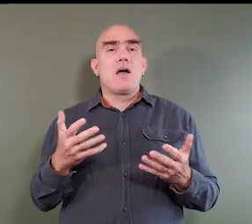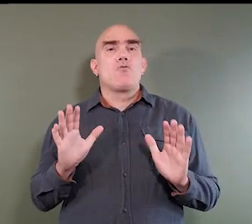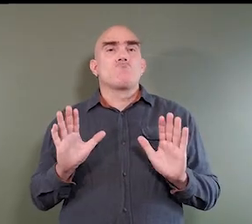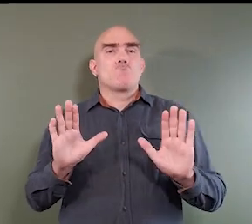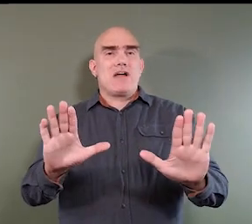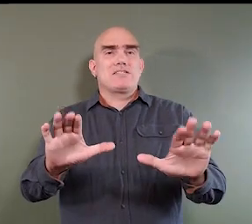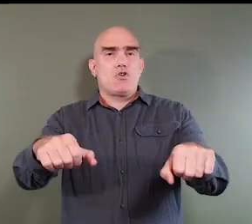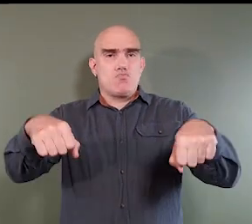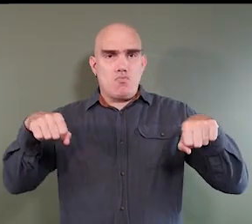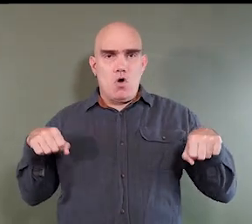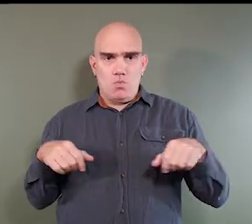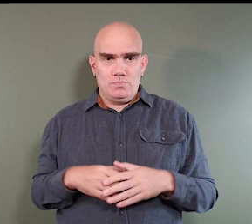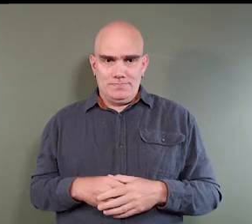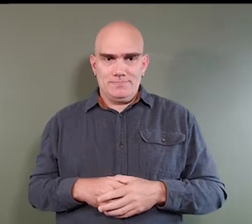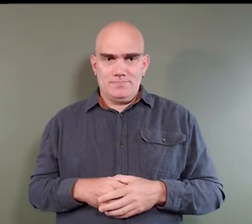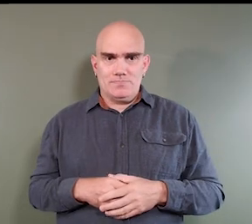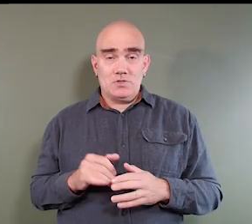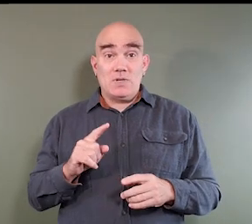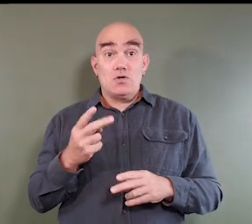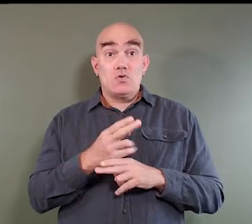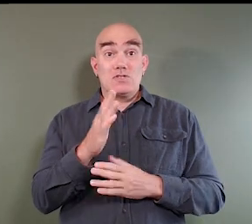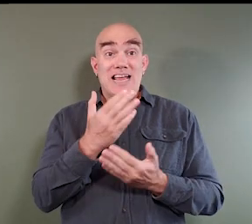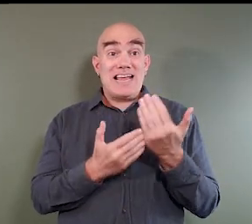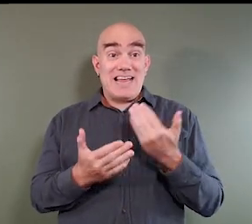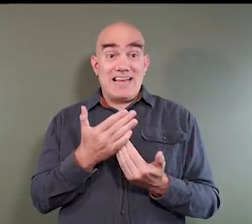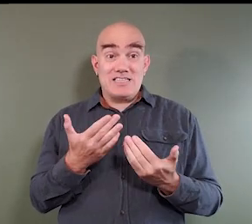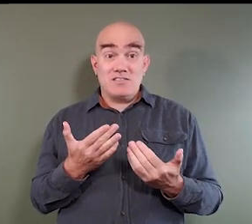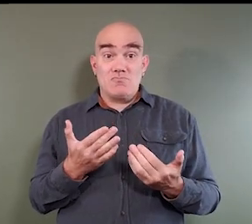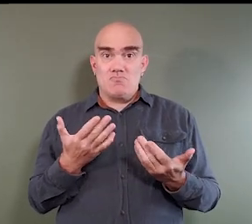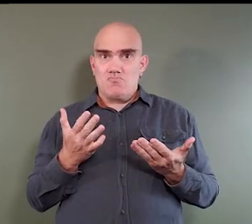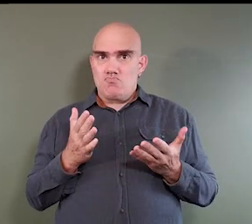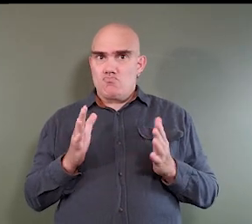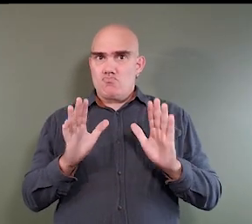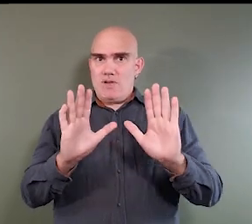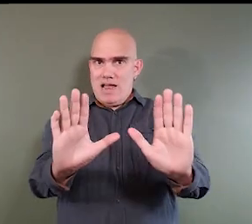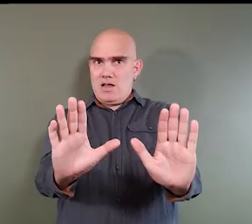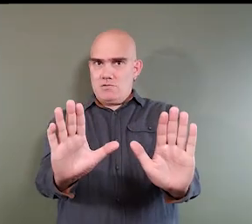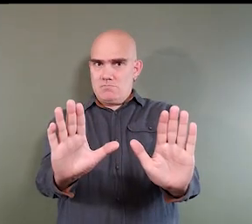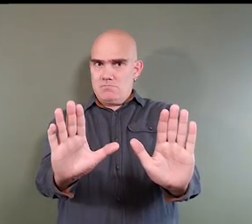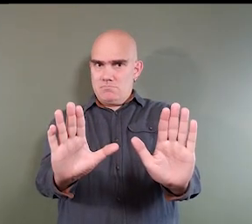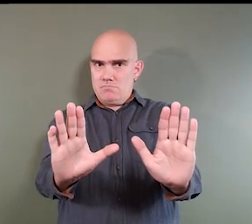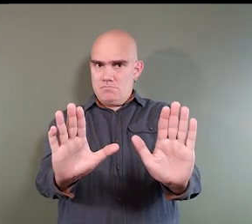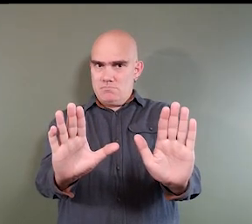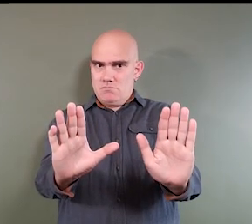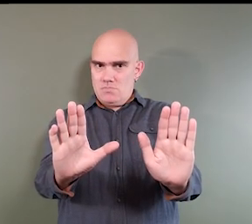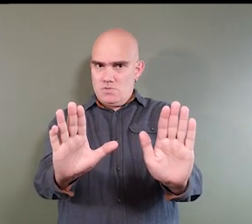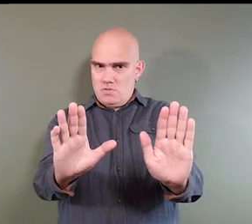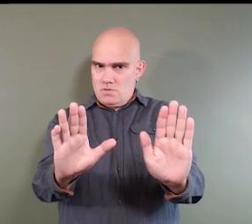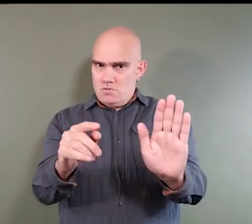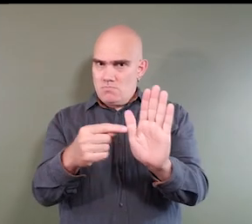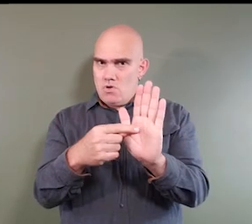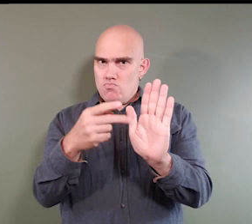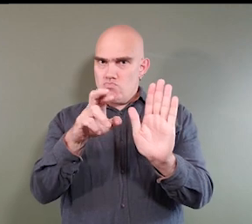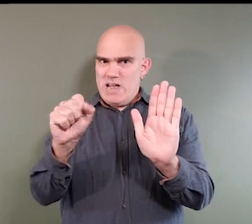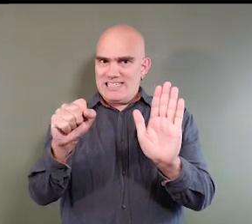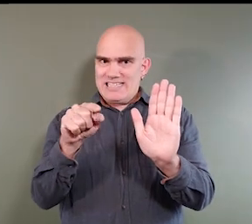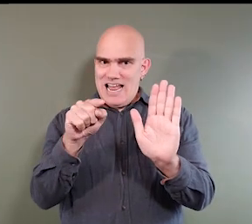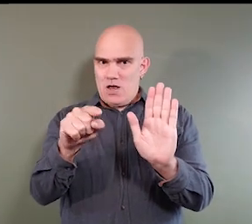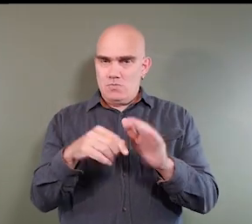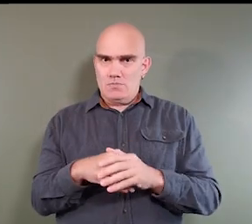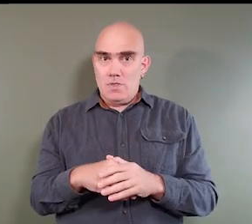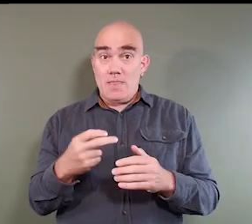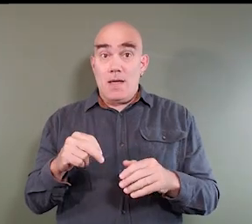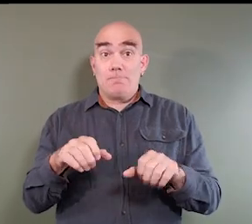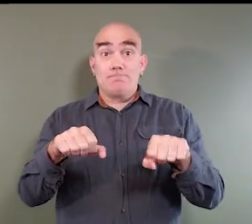row. This is where you're using your hands right out and right next to you. You're pressing out in front and you're